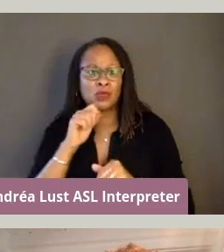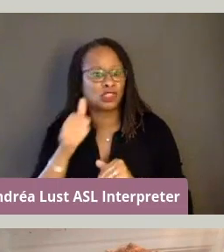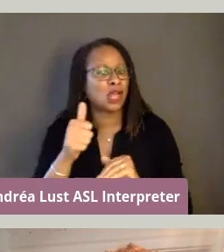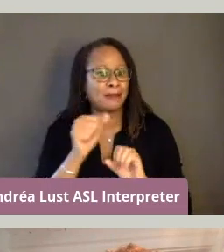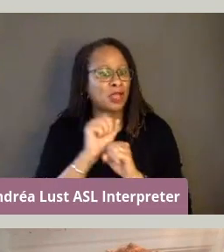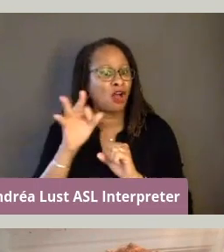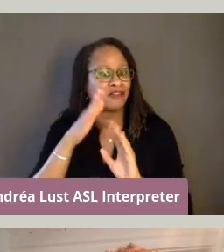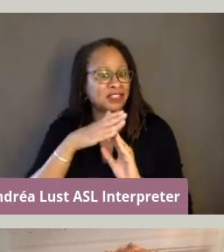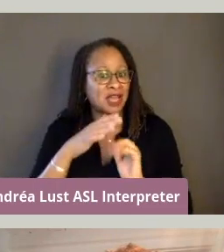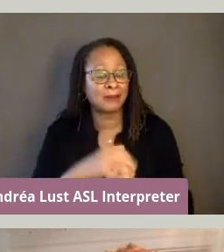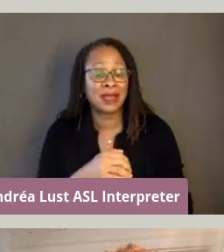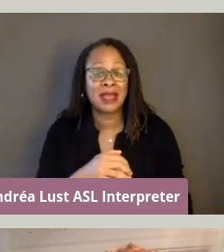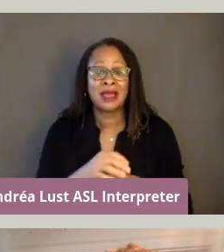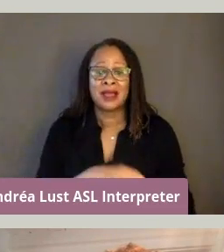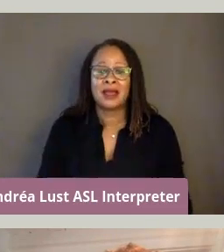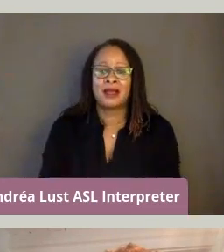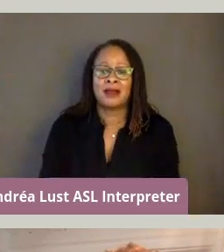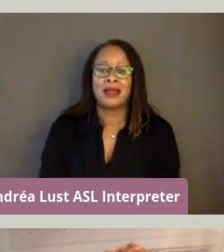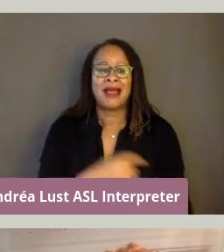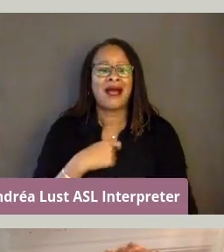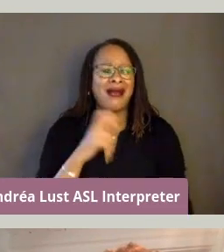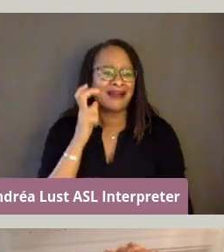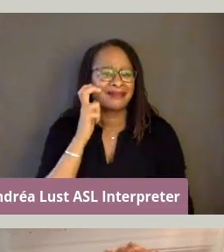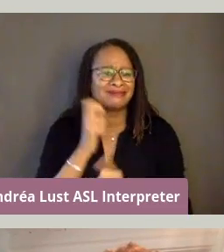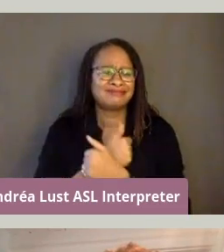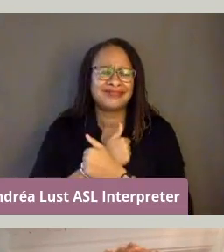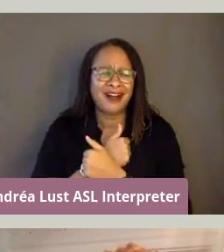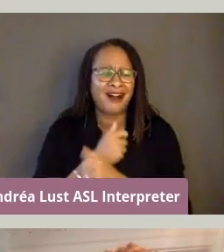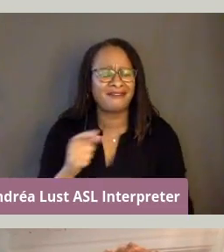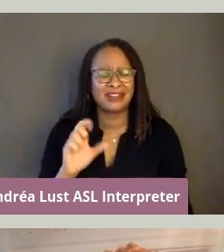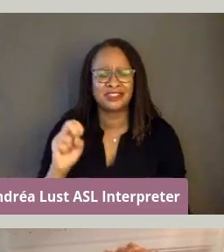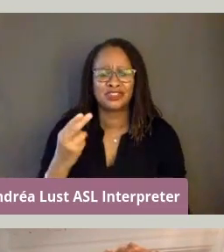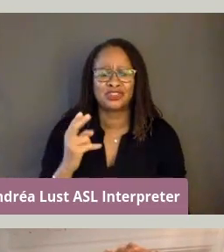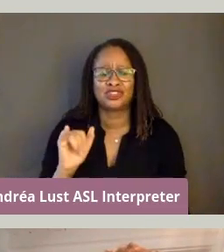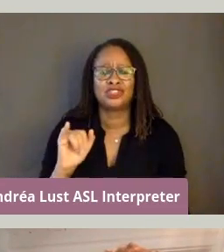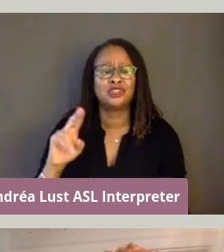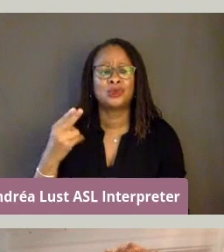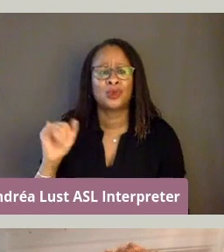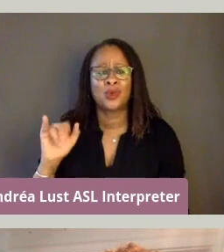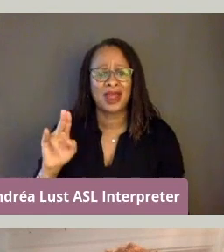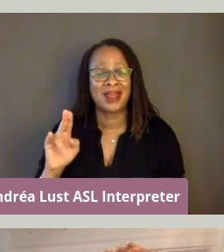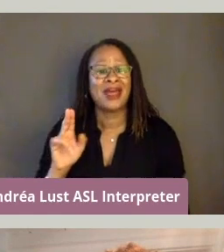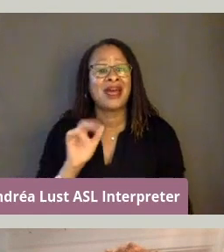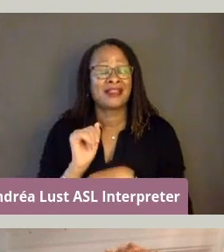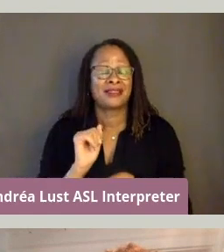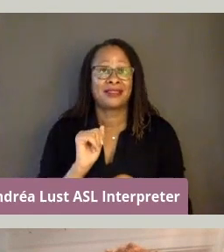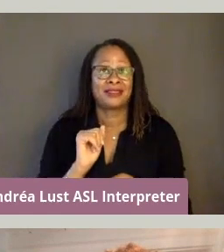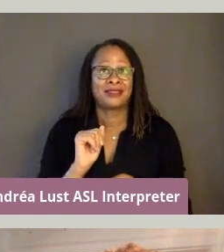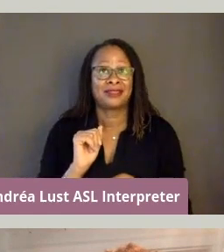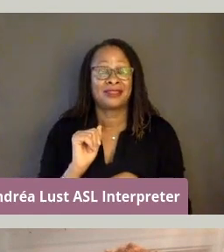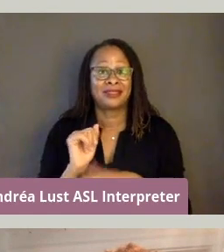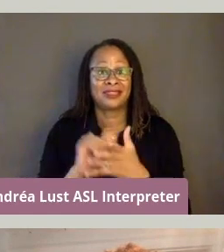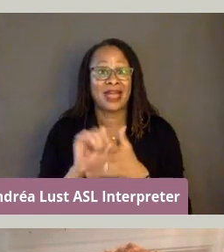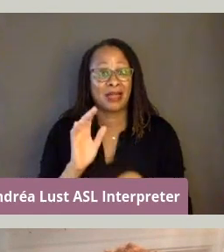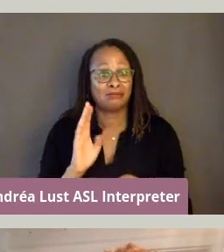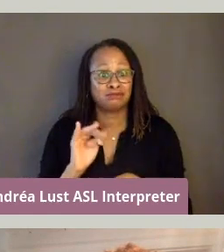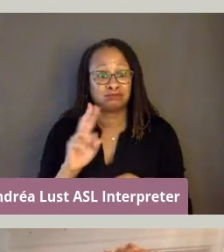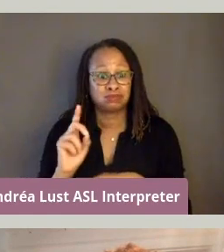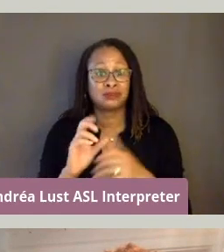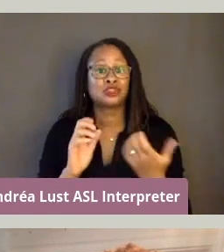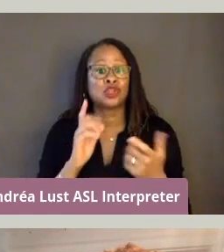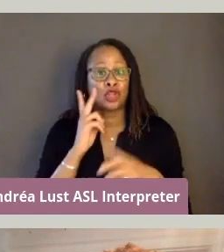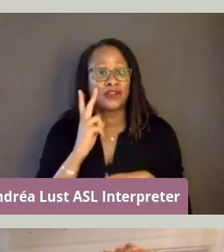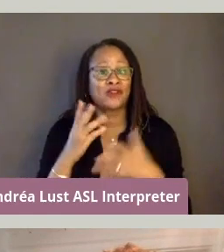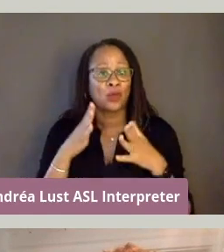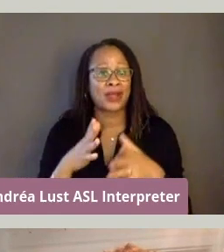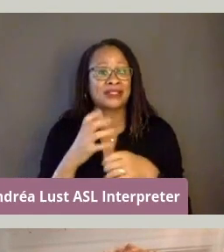we can, I loved hearing Chi-hui say that Ford is looking at ways to make their recoupment beneficial to the filmmakers